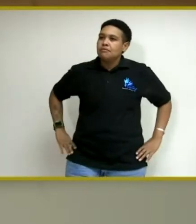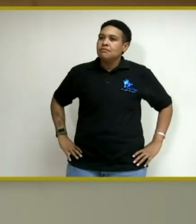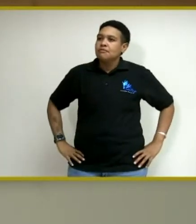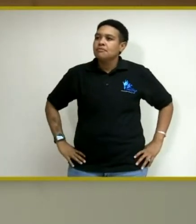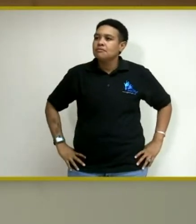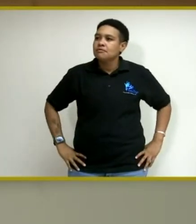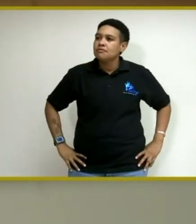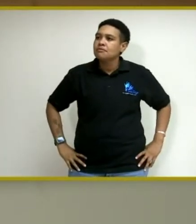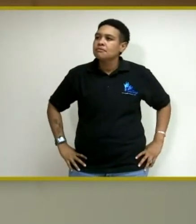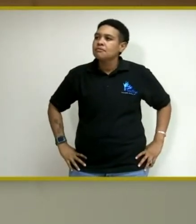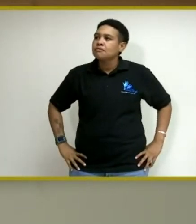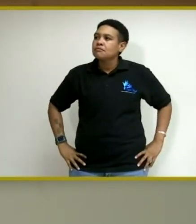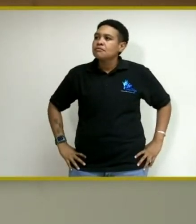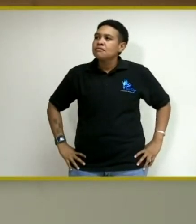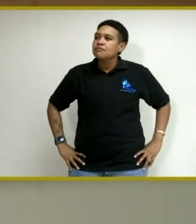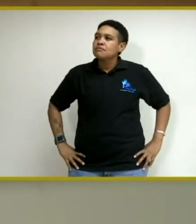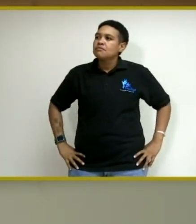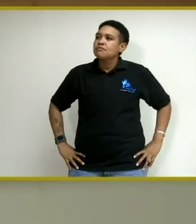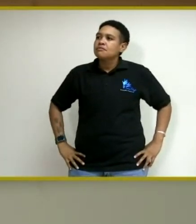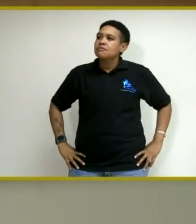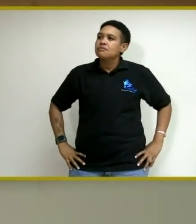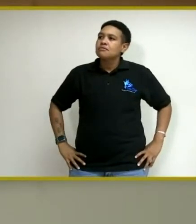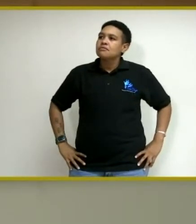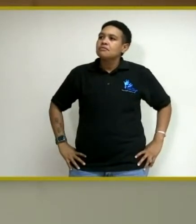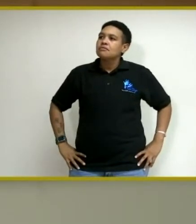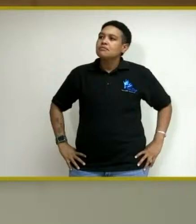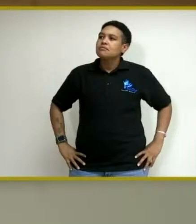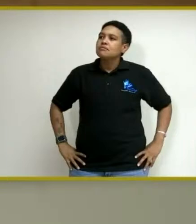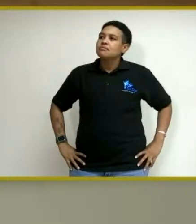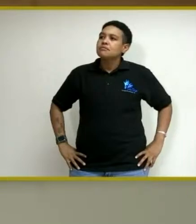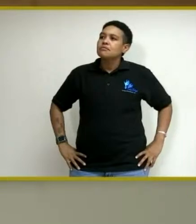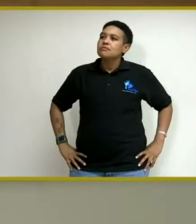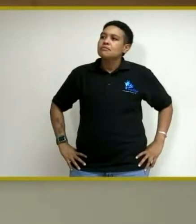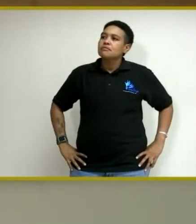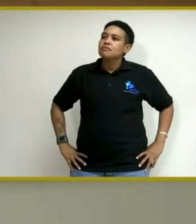No, it's this one.